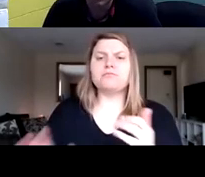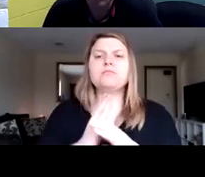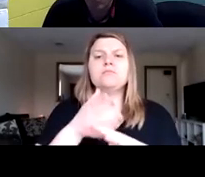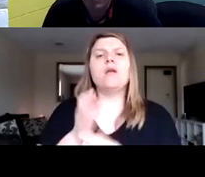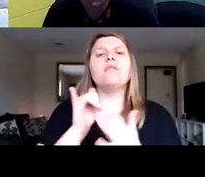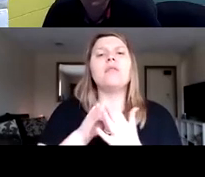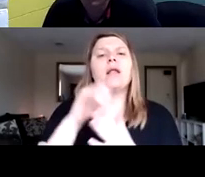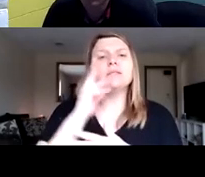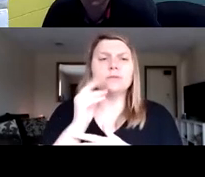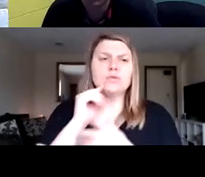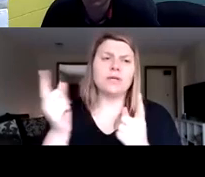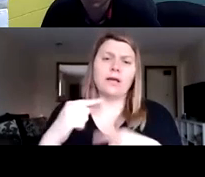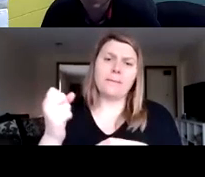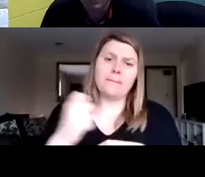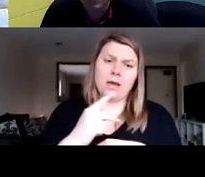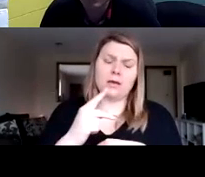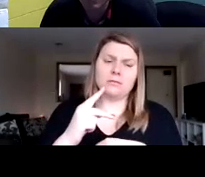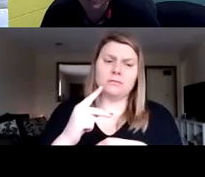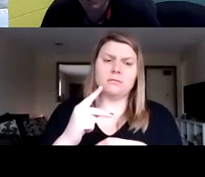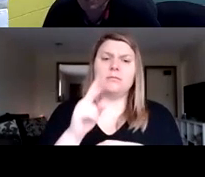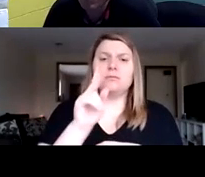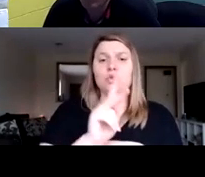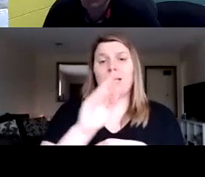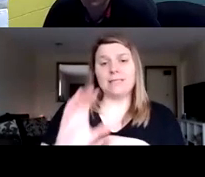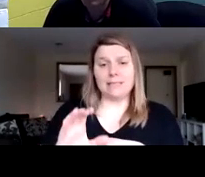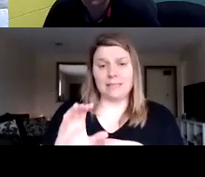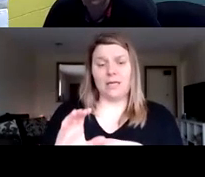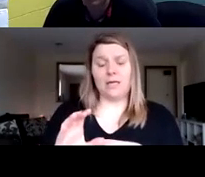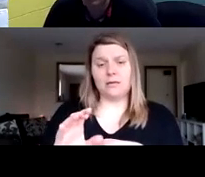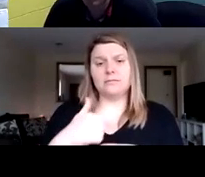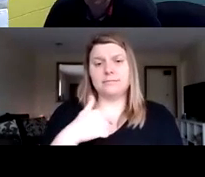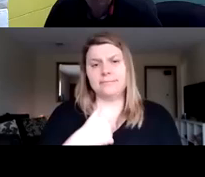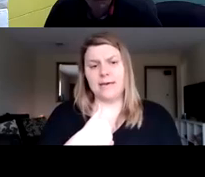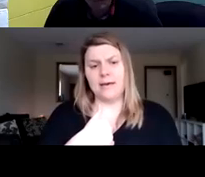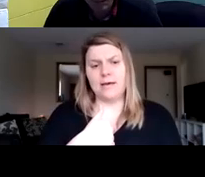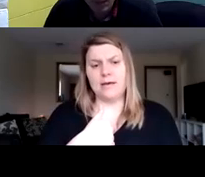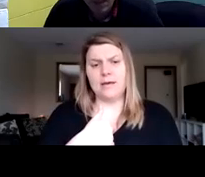I came back to Kansas City. I was